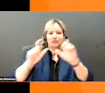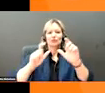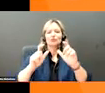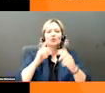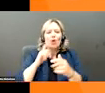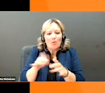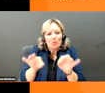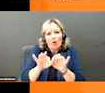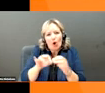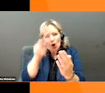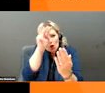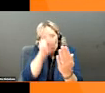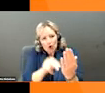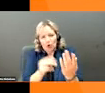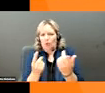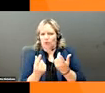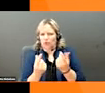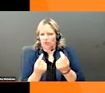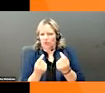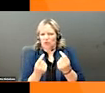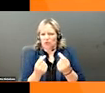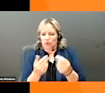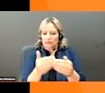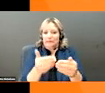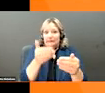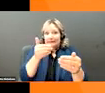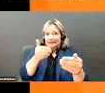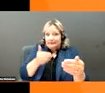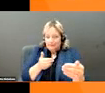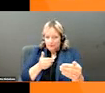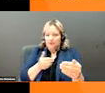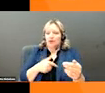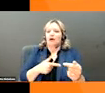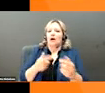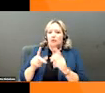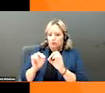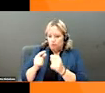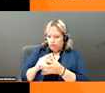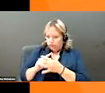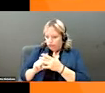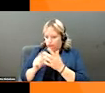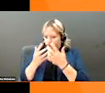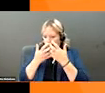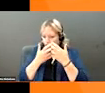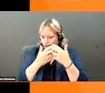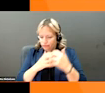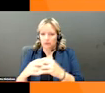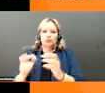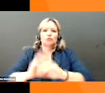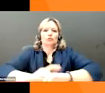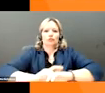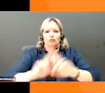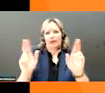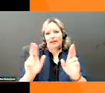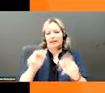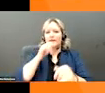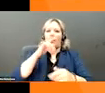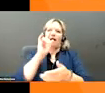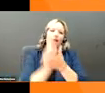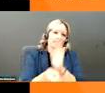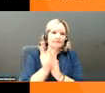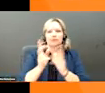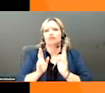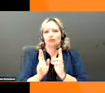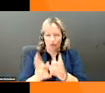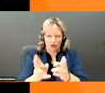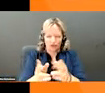bit out of your hands, but that you can request, is something that you want to do as soon as possible. So,